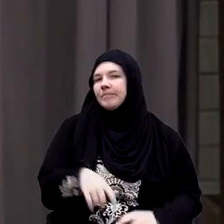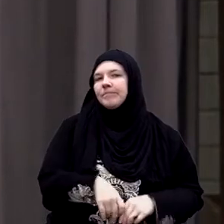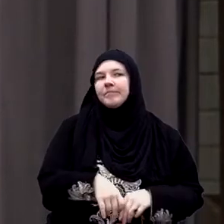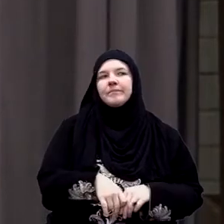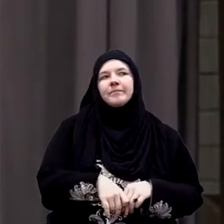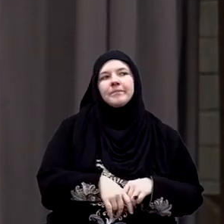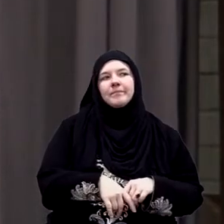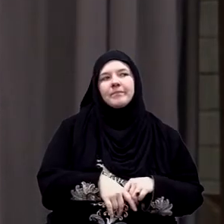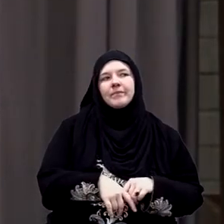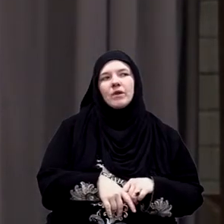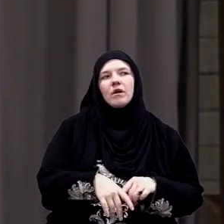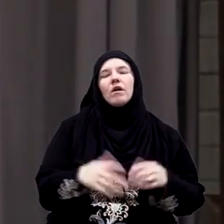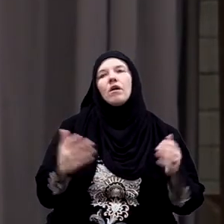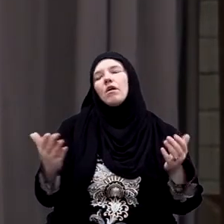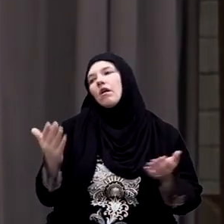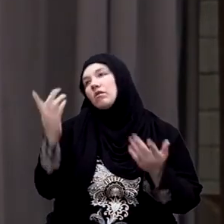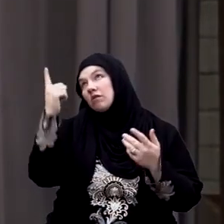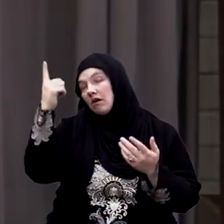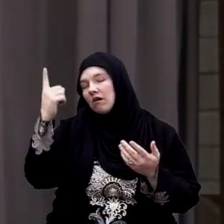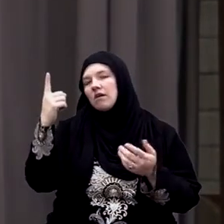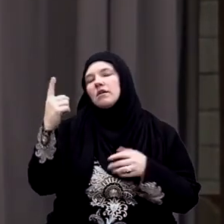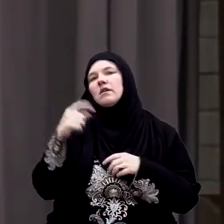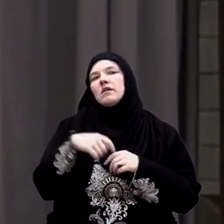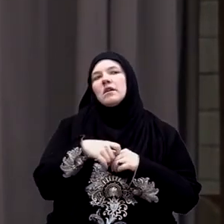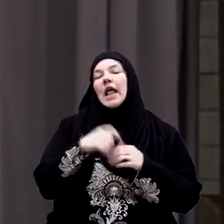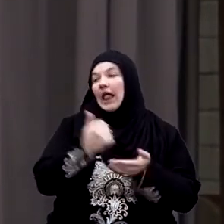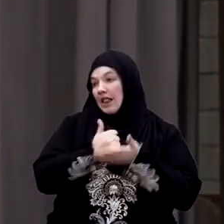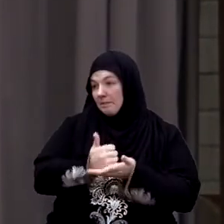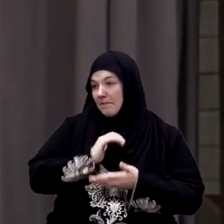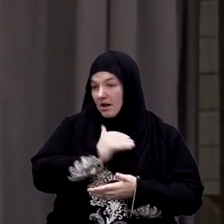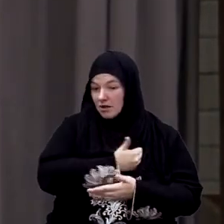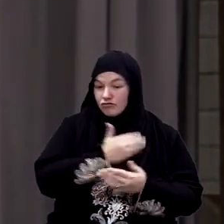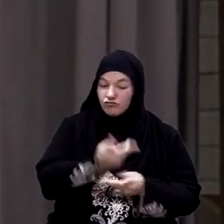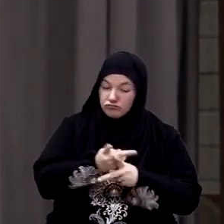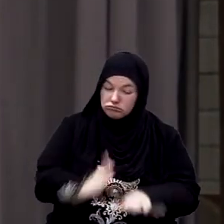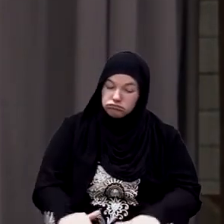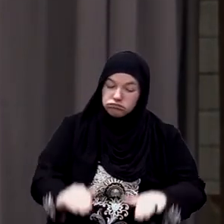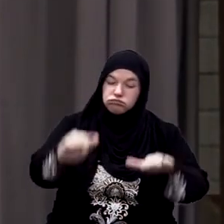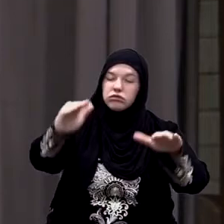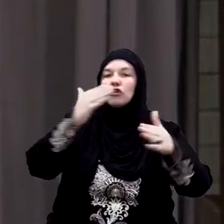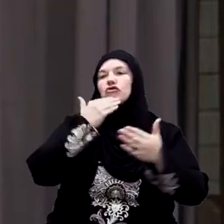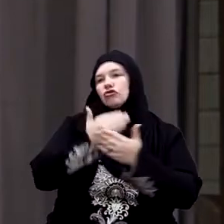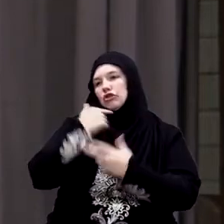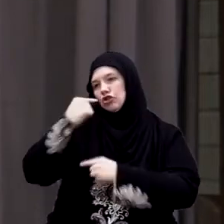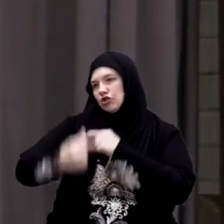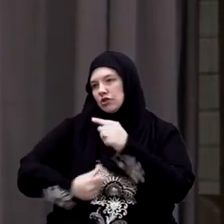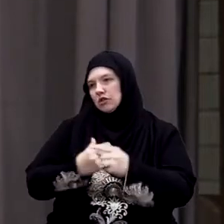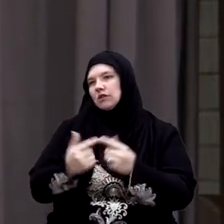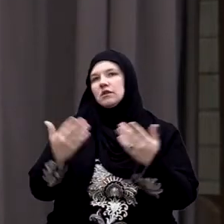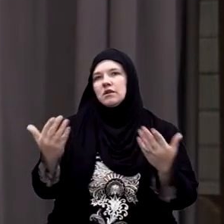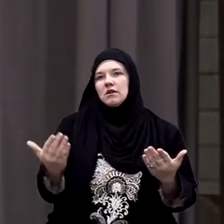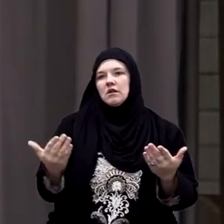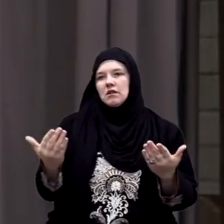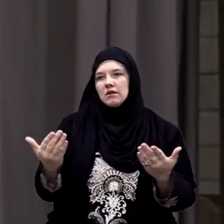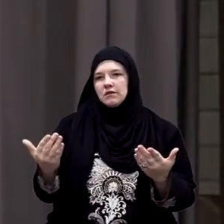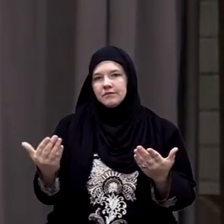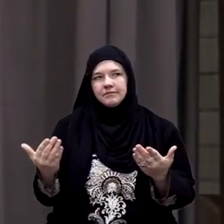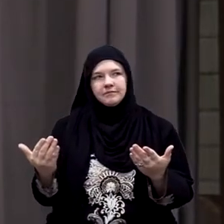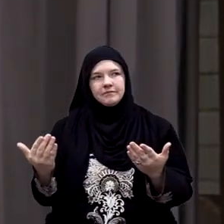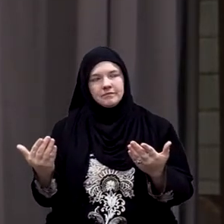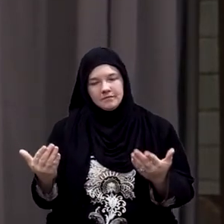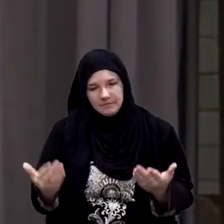of righteousness. May Allah subhanahu wa ta'ala help us raise a great generation. Allahumma ahdina fi man